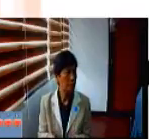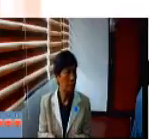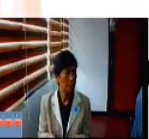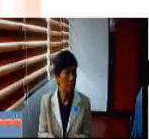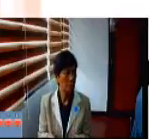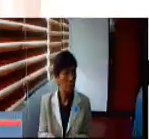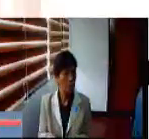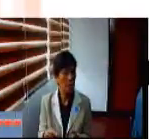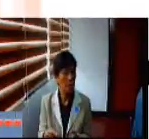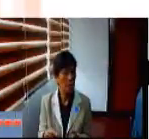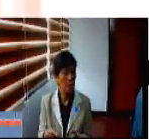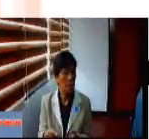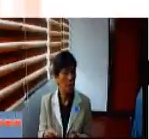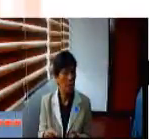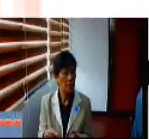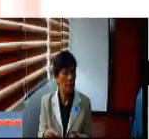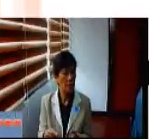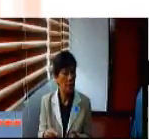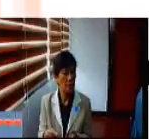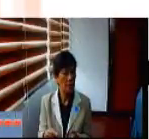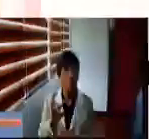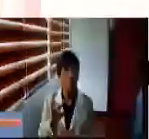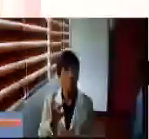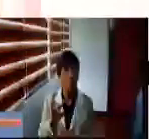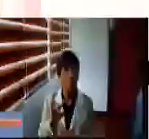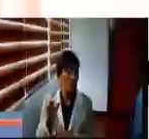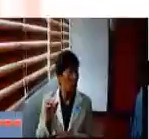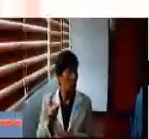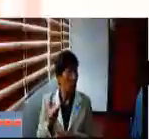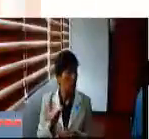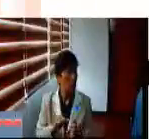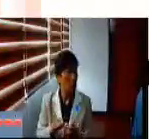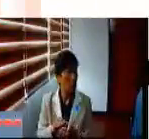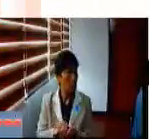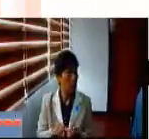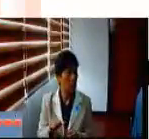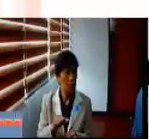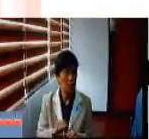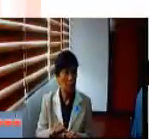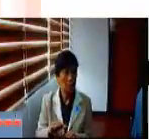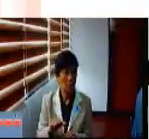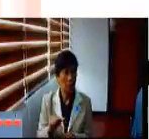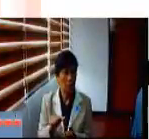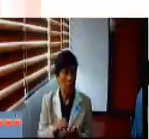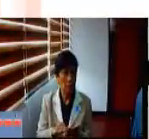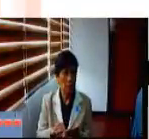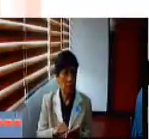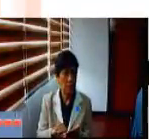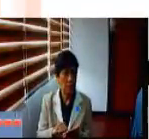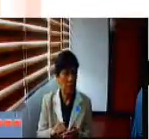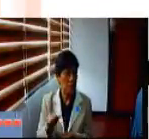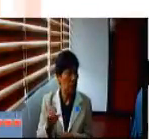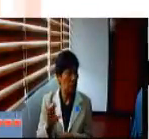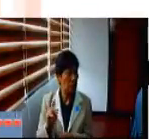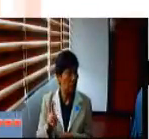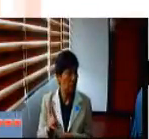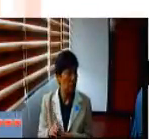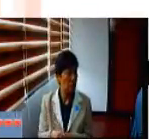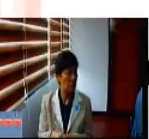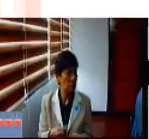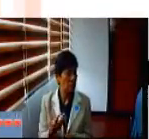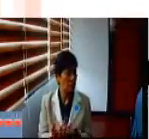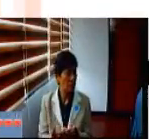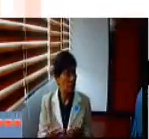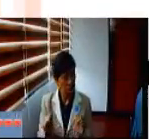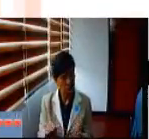ito po yung uric acid, ito po yung high blood, ito po yung mga bagay na tinatry po natin sagutin. And